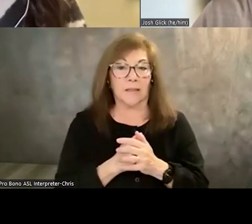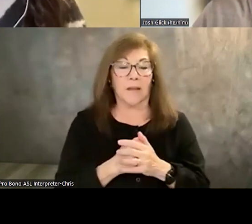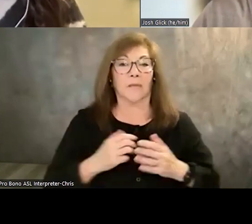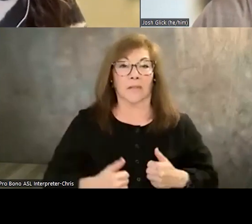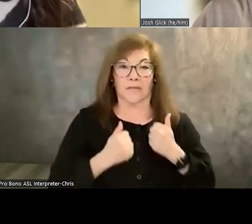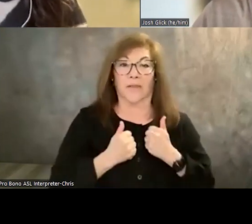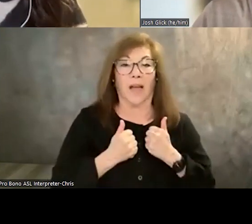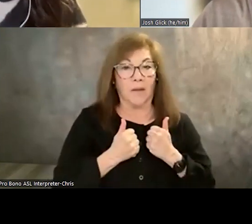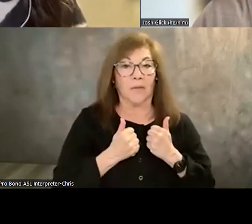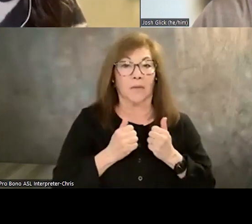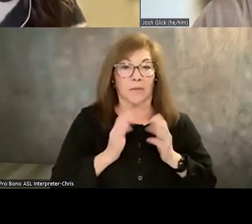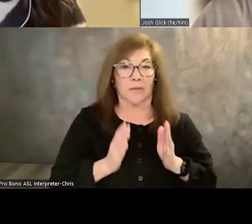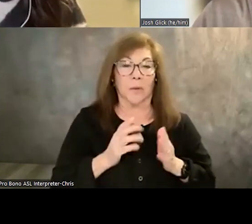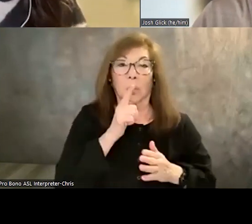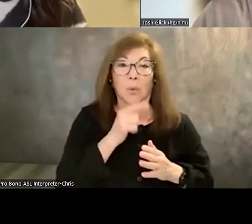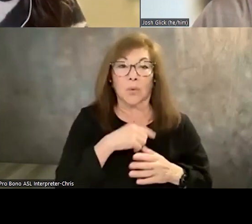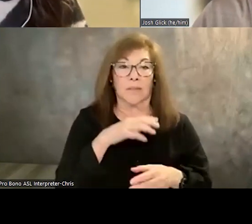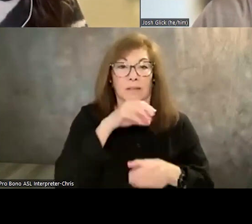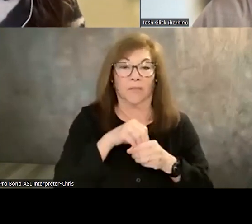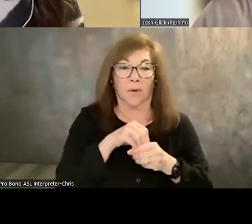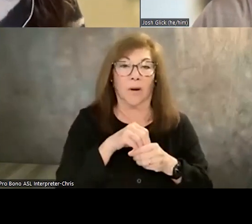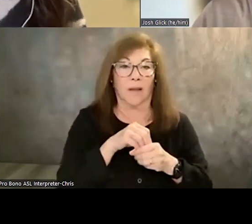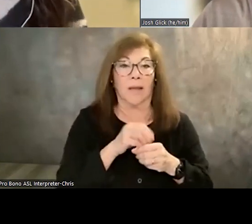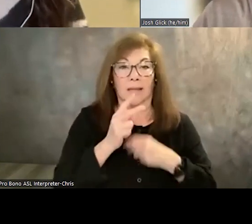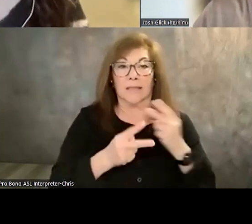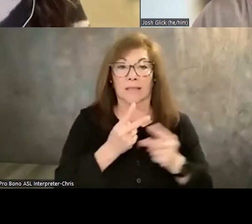form of abuse. Beating him, so he doesn't do anything. And we,